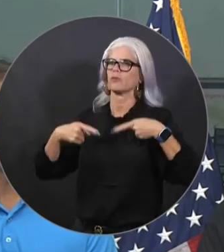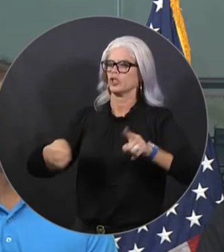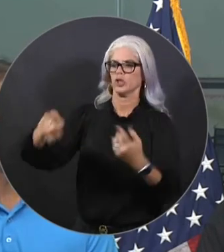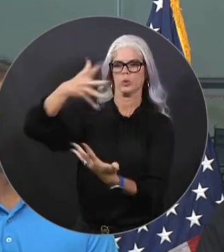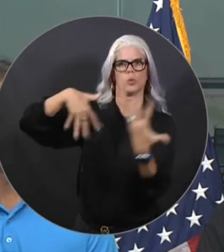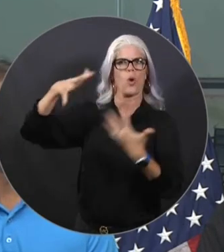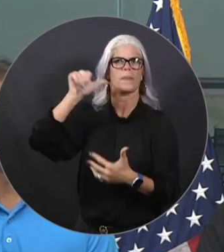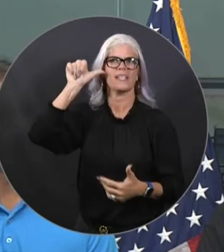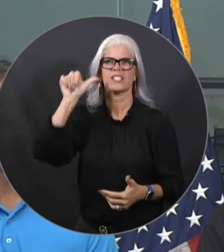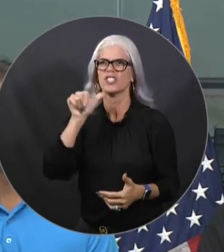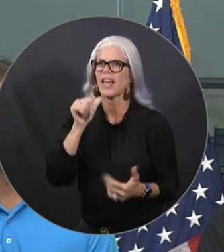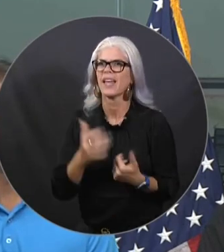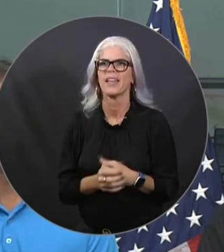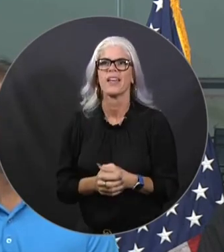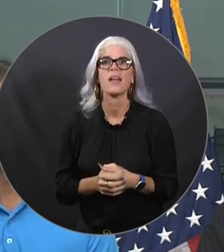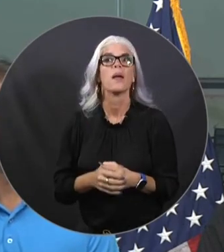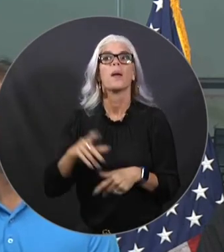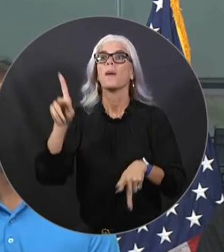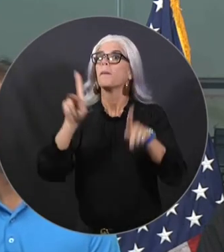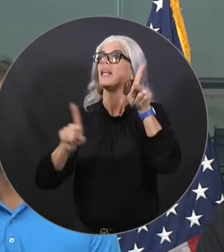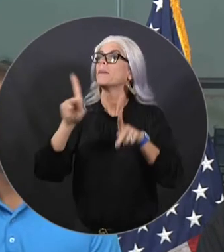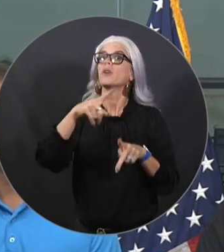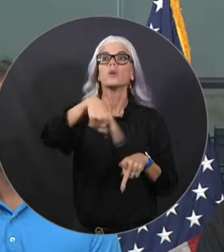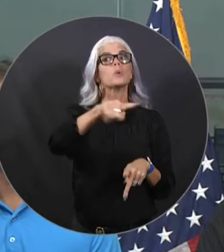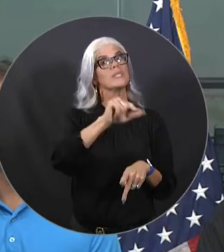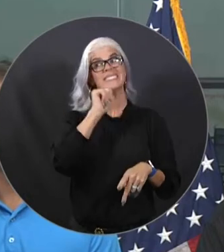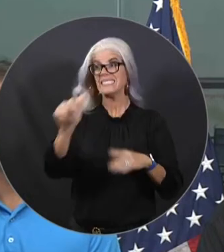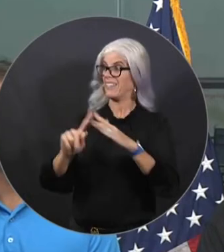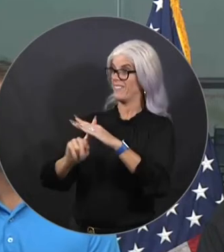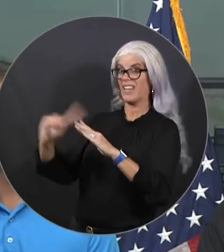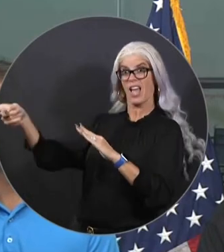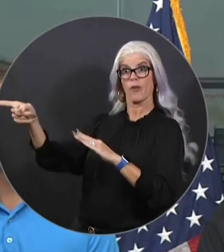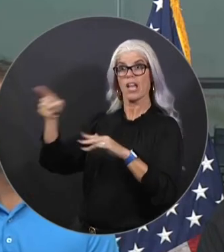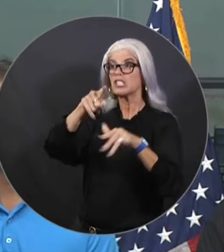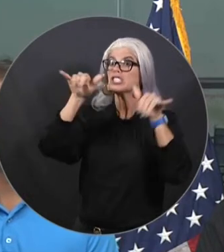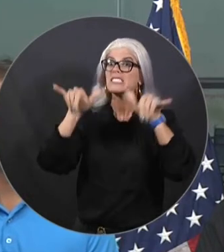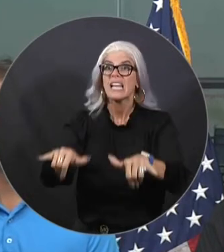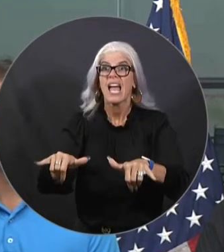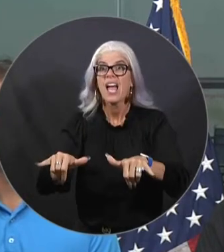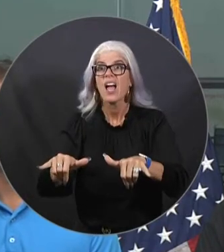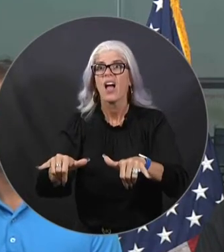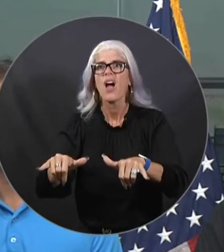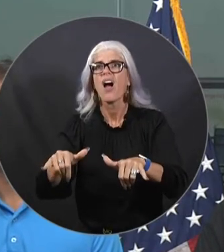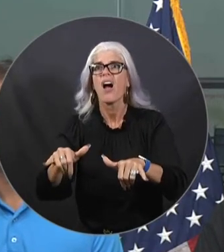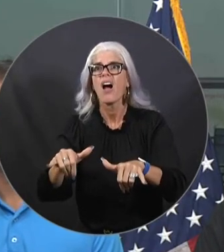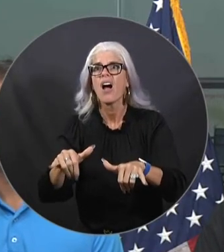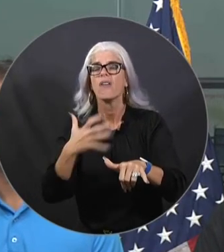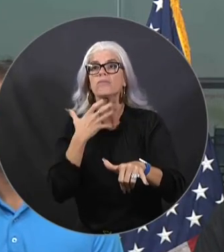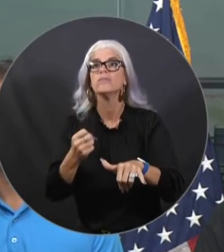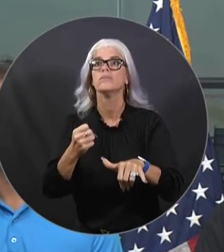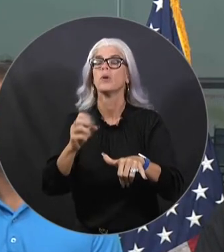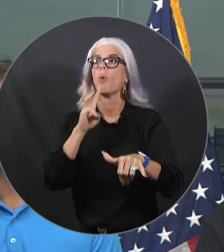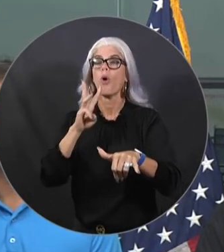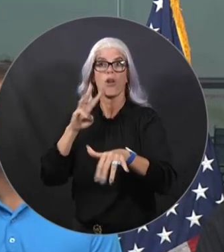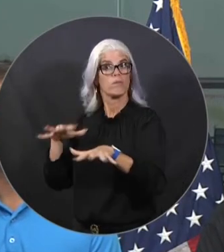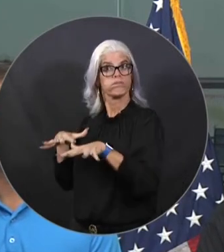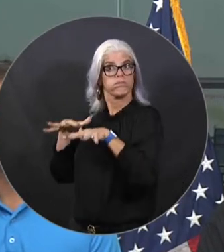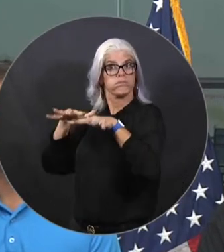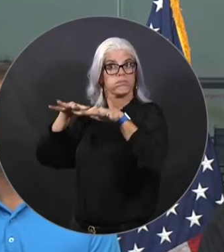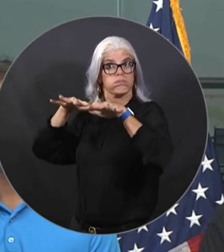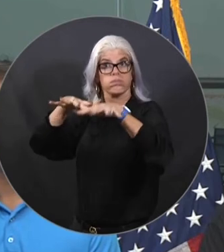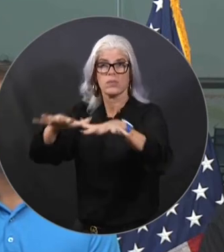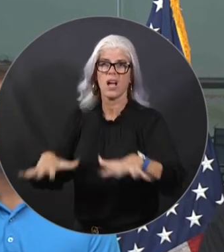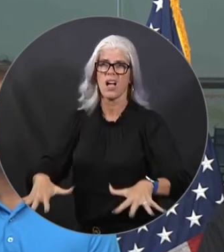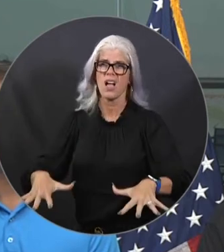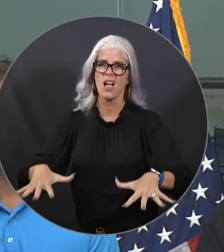who did not evacuate were hunkered down. There was storm surge. There was a lot of apprehension,